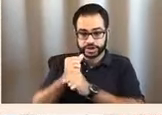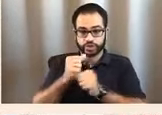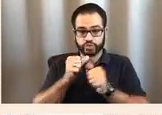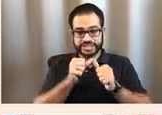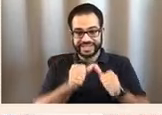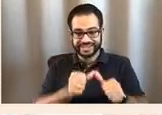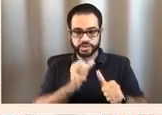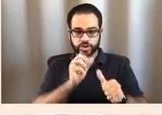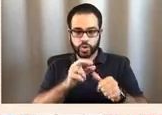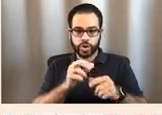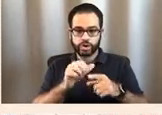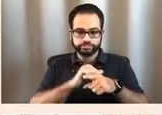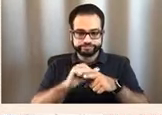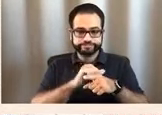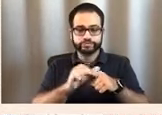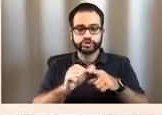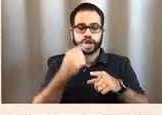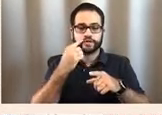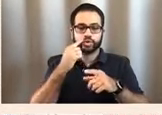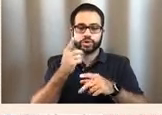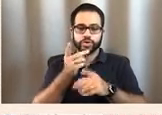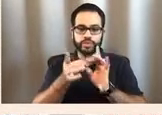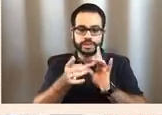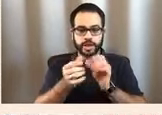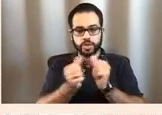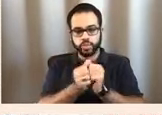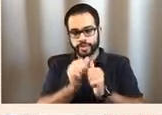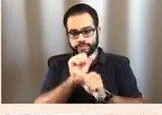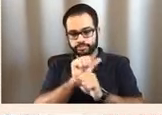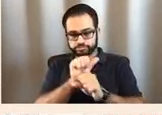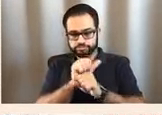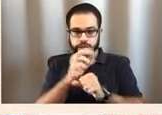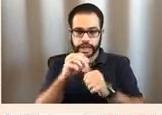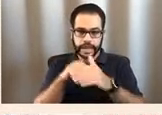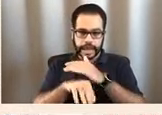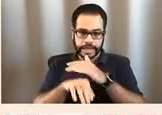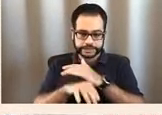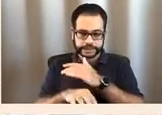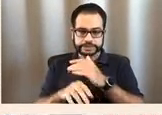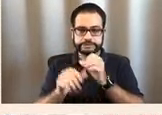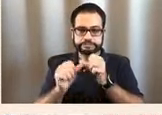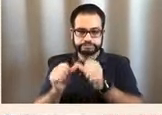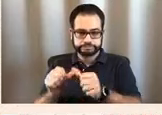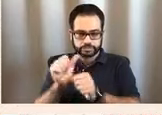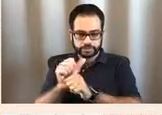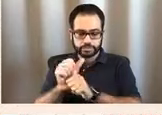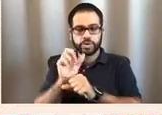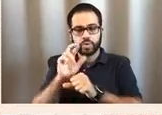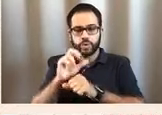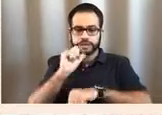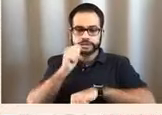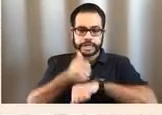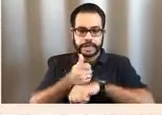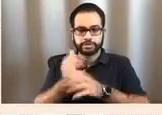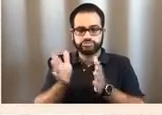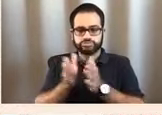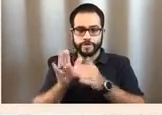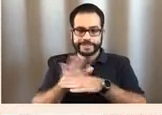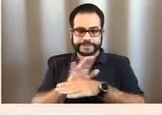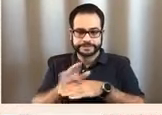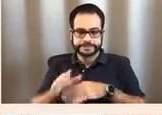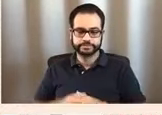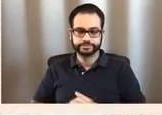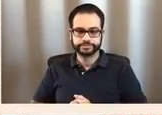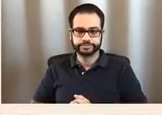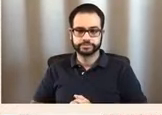to accessing and maintaining employment or developing and operating a small business. With the assistance